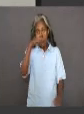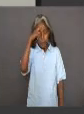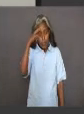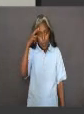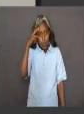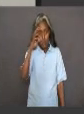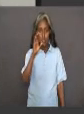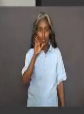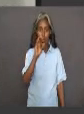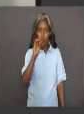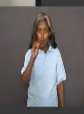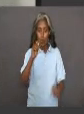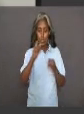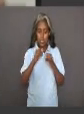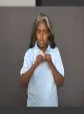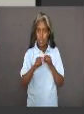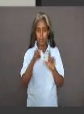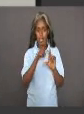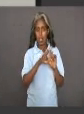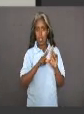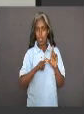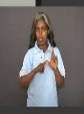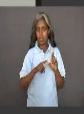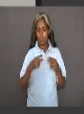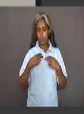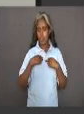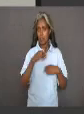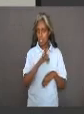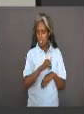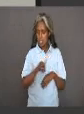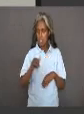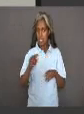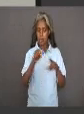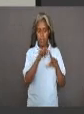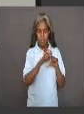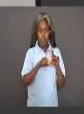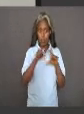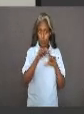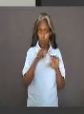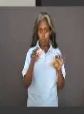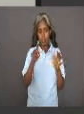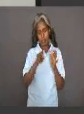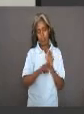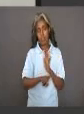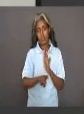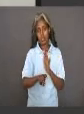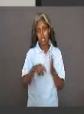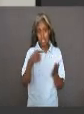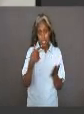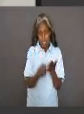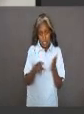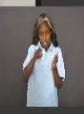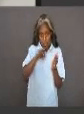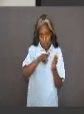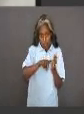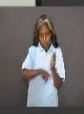Because coterminal angles have the same trigonometric values, these